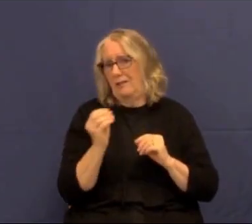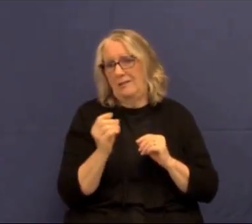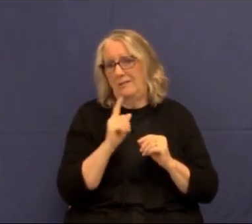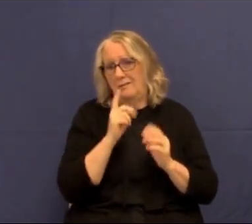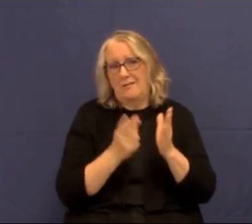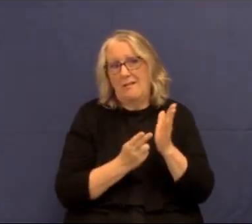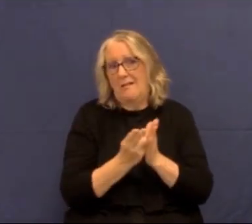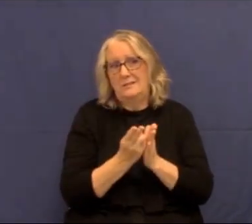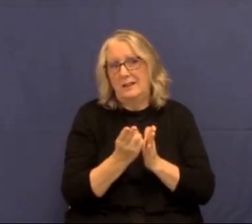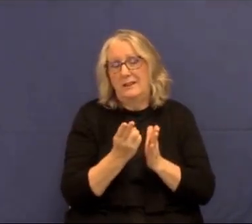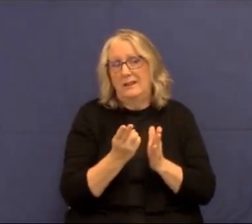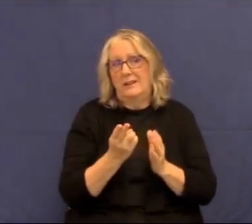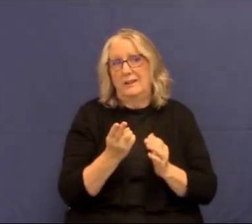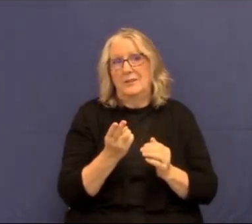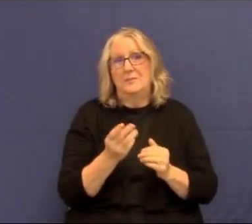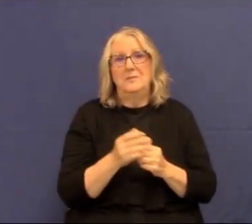And